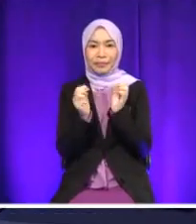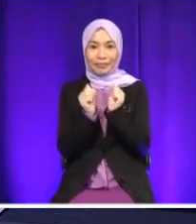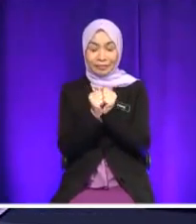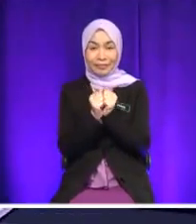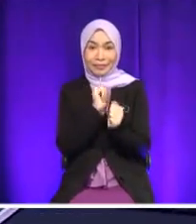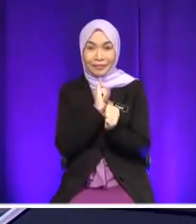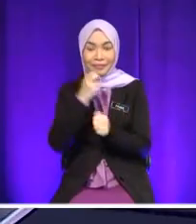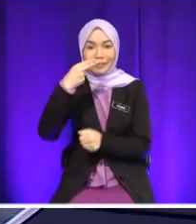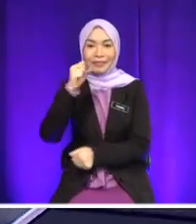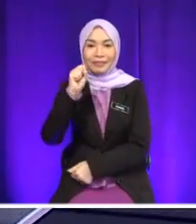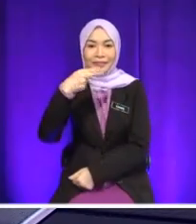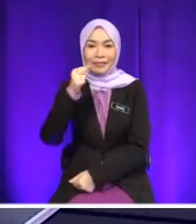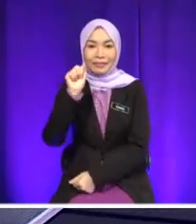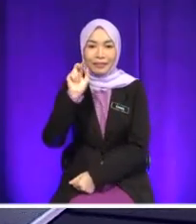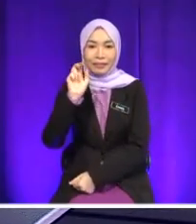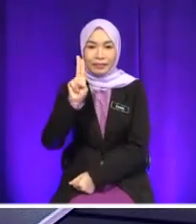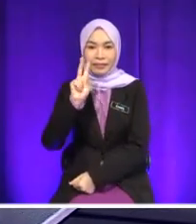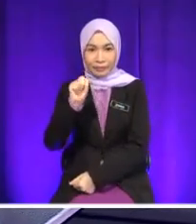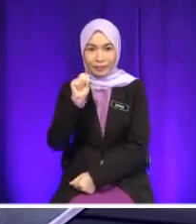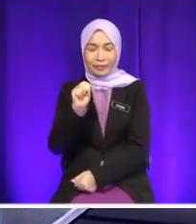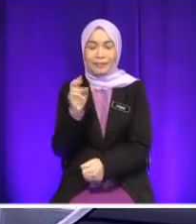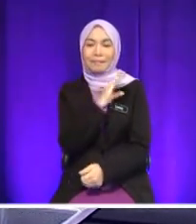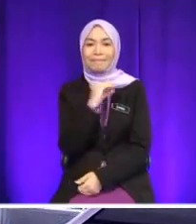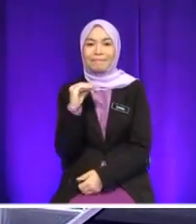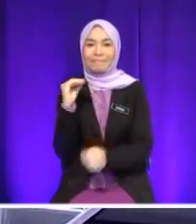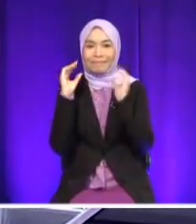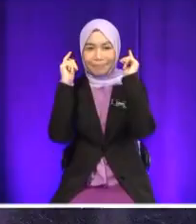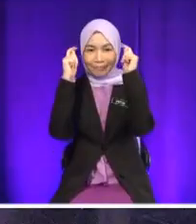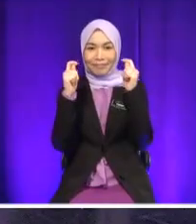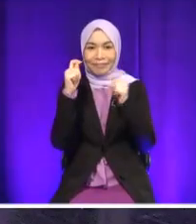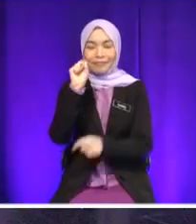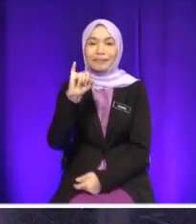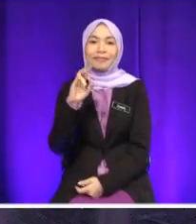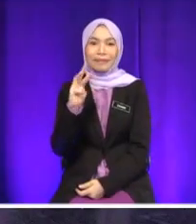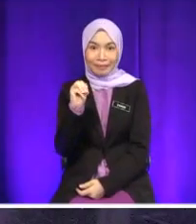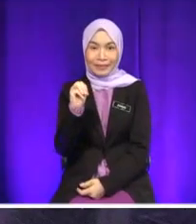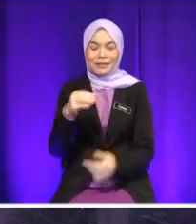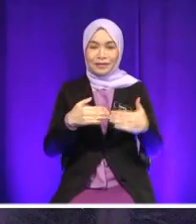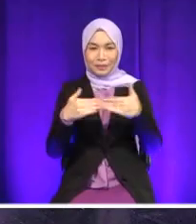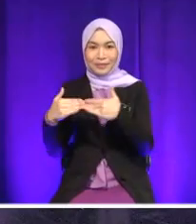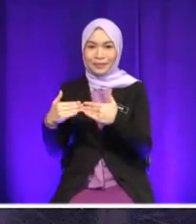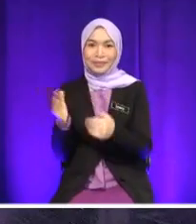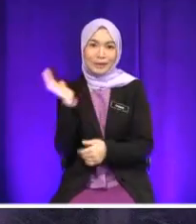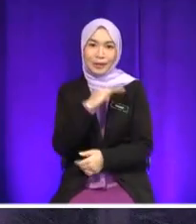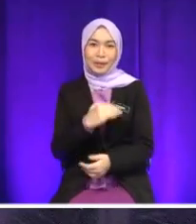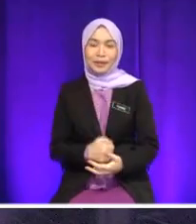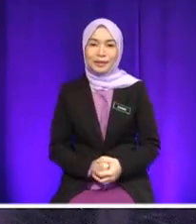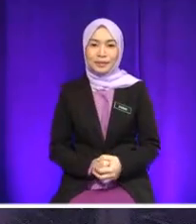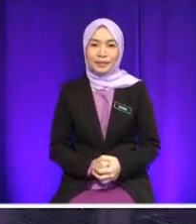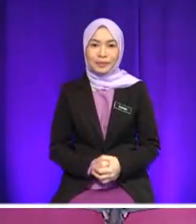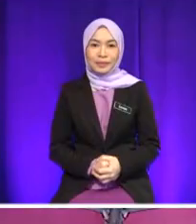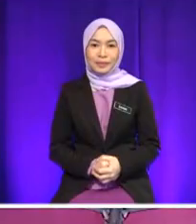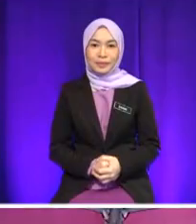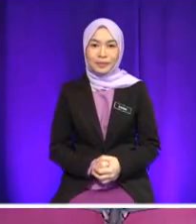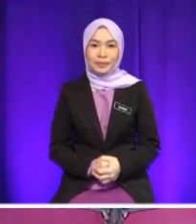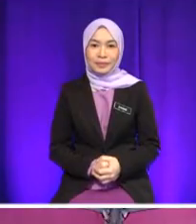course, Teacher Sim or Miss Sim. All right, Miss Sim, shall we continue? Yeah, sure. All right. Okay, so let's continue. All right, so